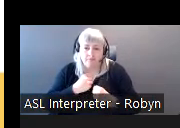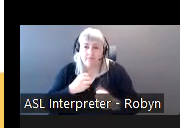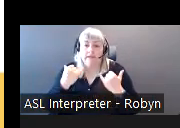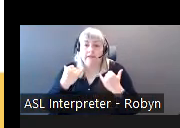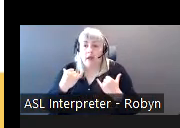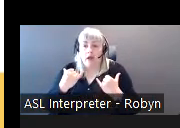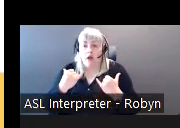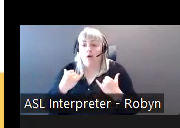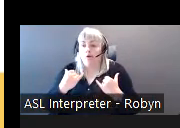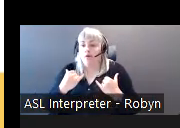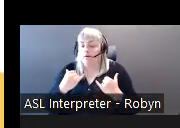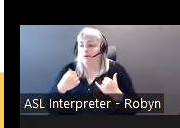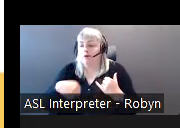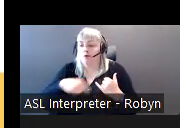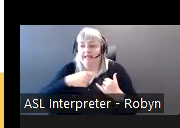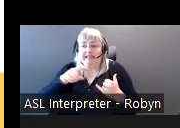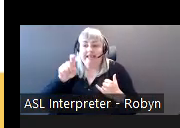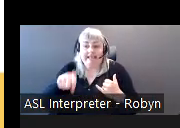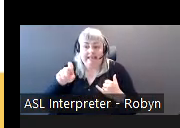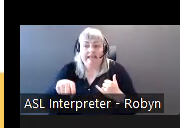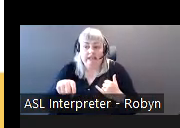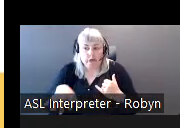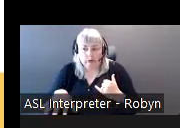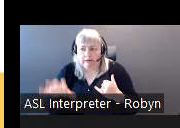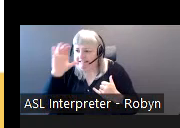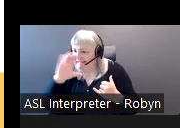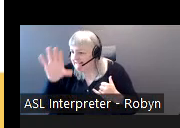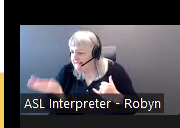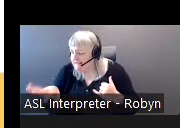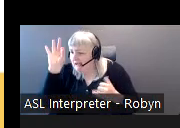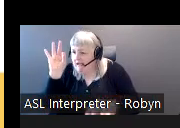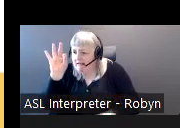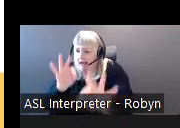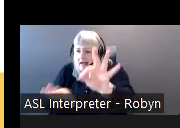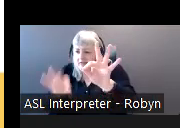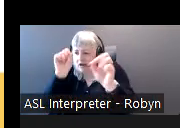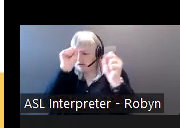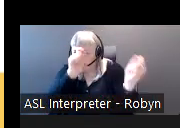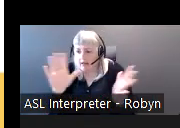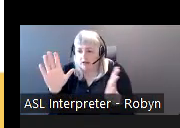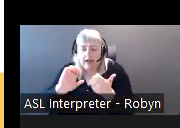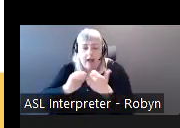find many different strategies to take care of ourselves.